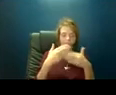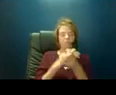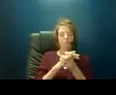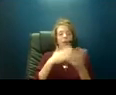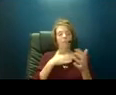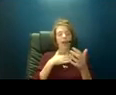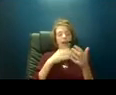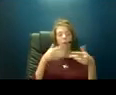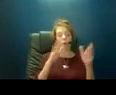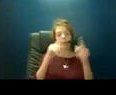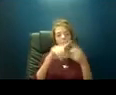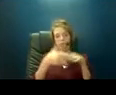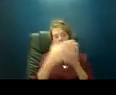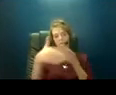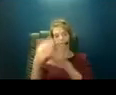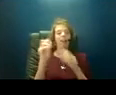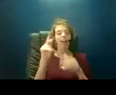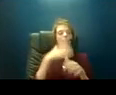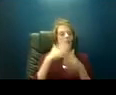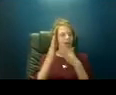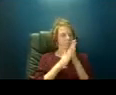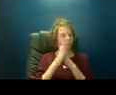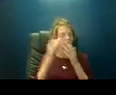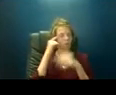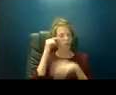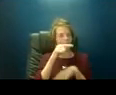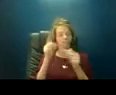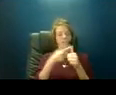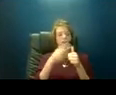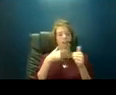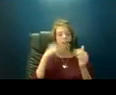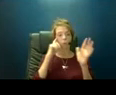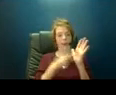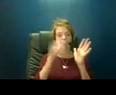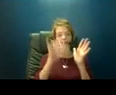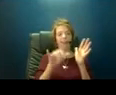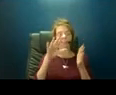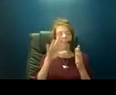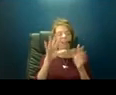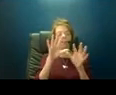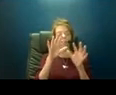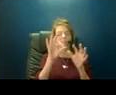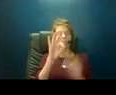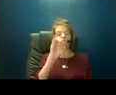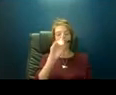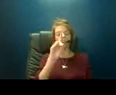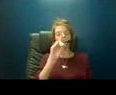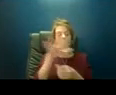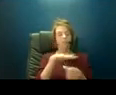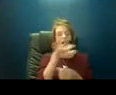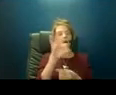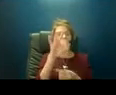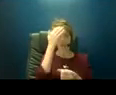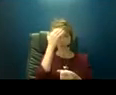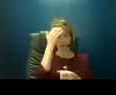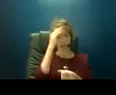my approach to these works. And one is that recognizing that there's fields of knowledge, and every field has a